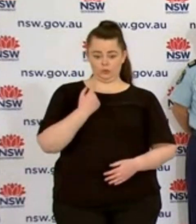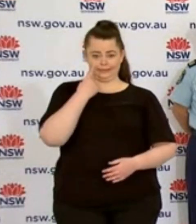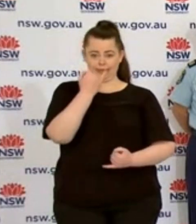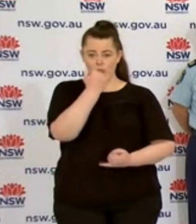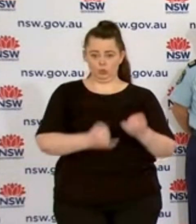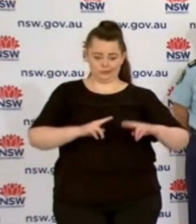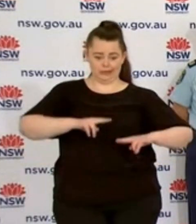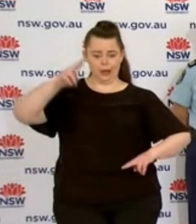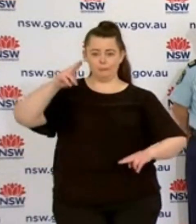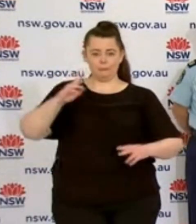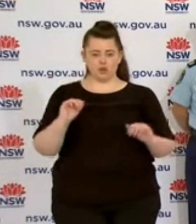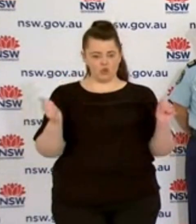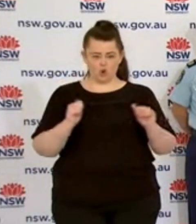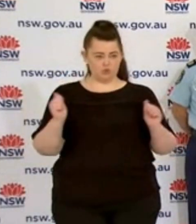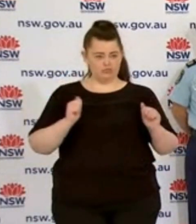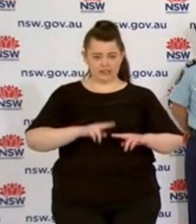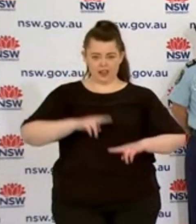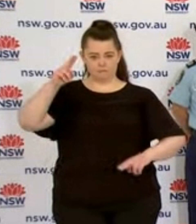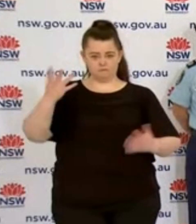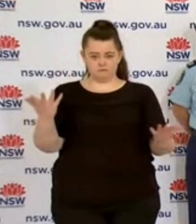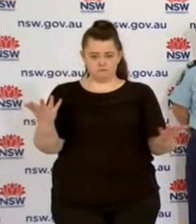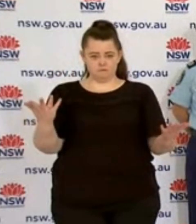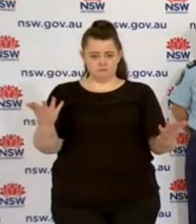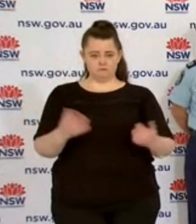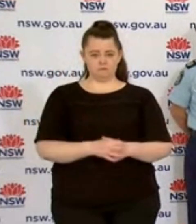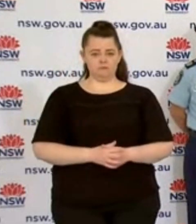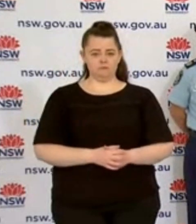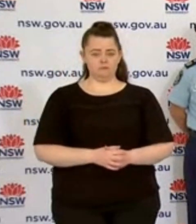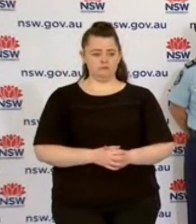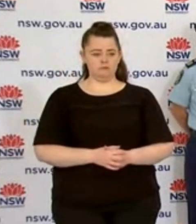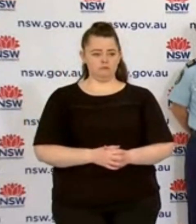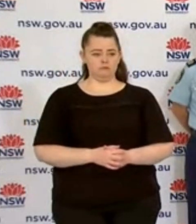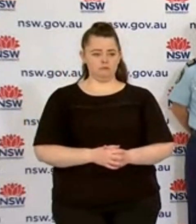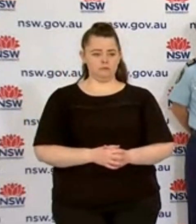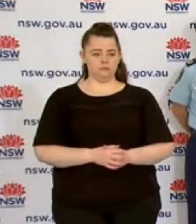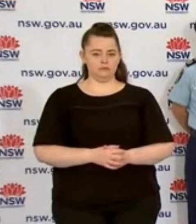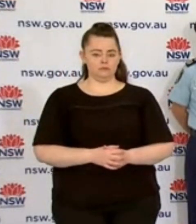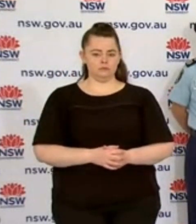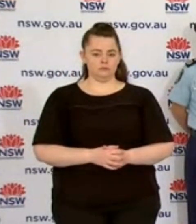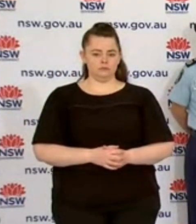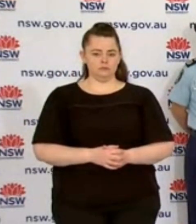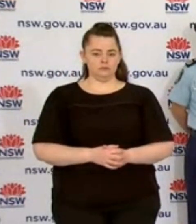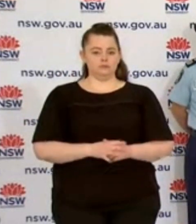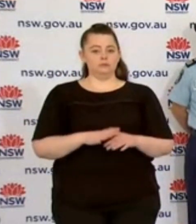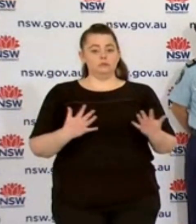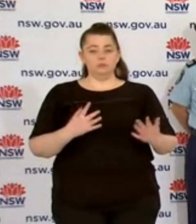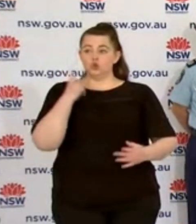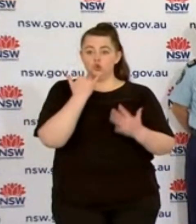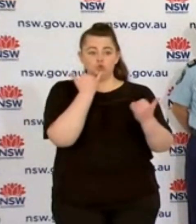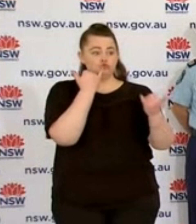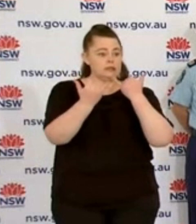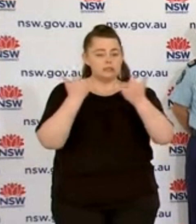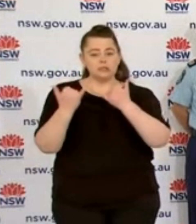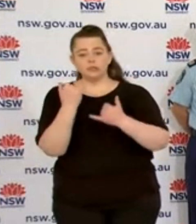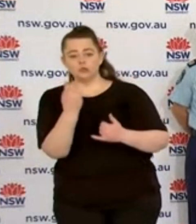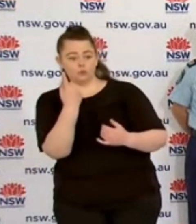everything has been thrown at it and we're still seeing Well, these I'm numbers? pleased to say, and this is very important, and I want to thank our contact tracers but also our